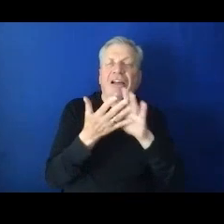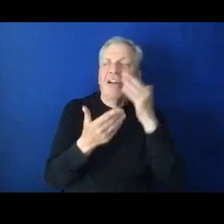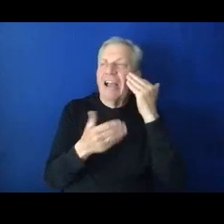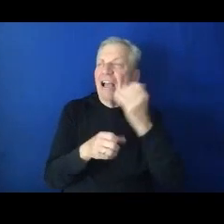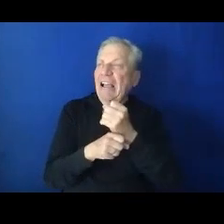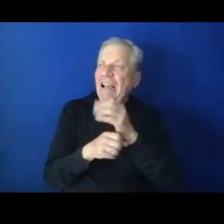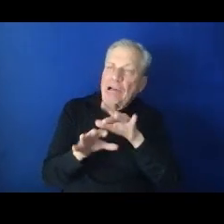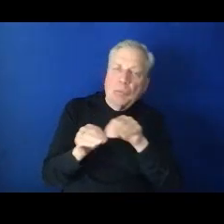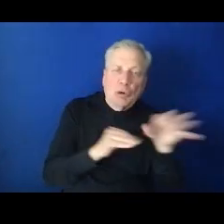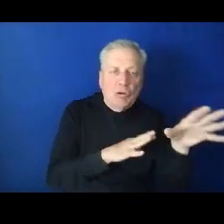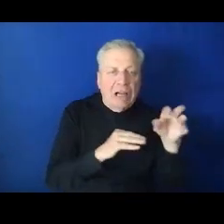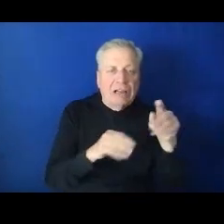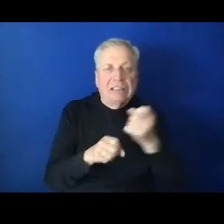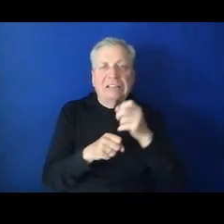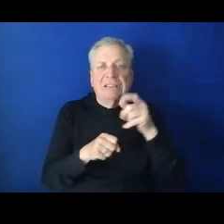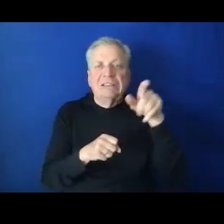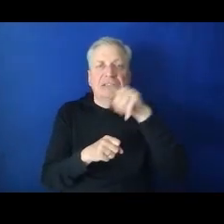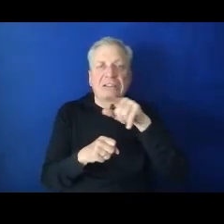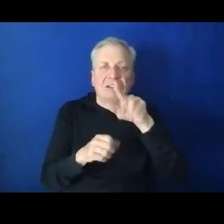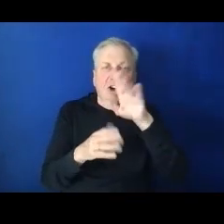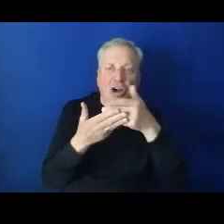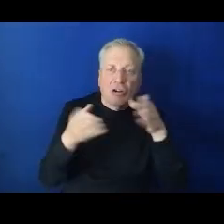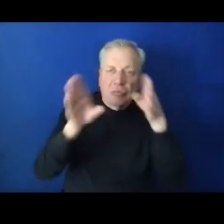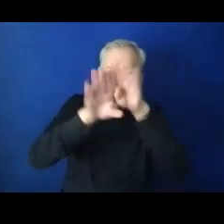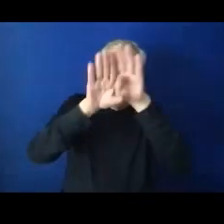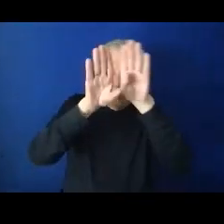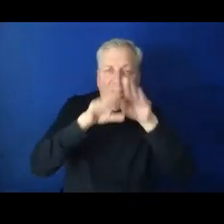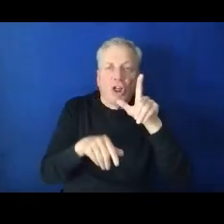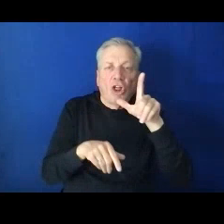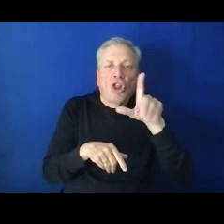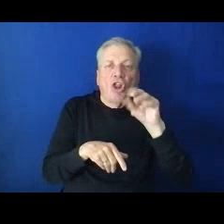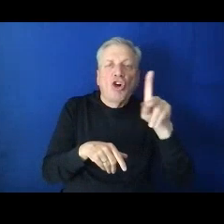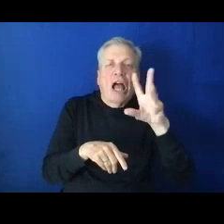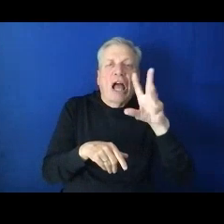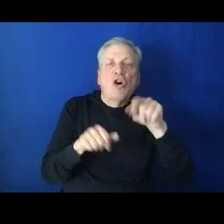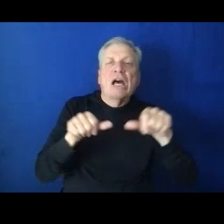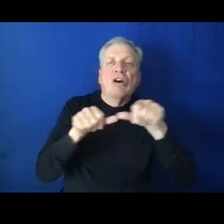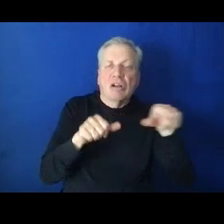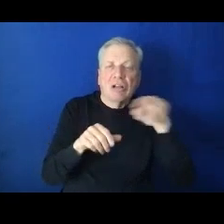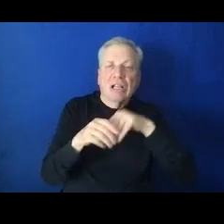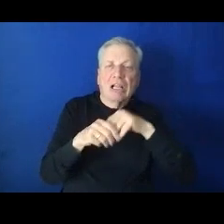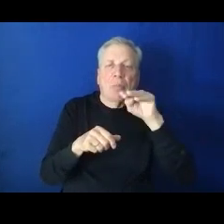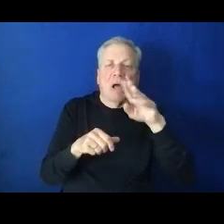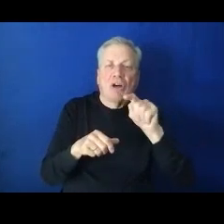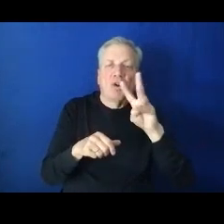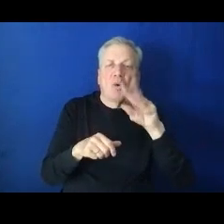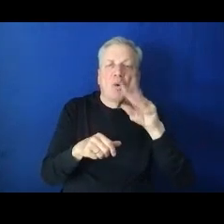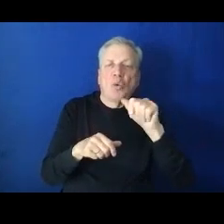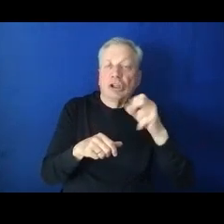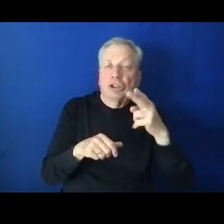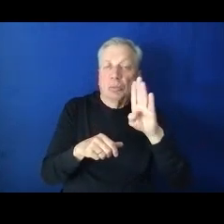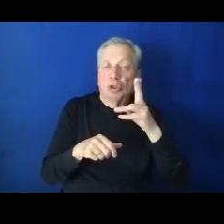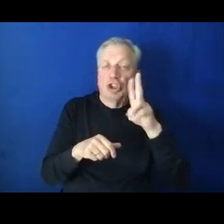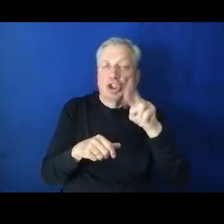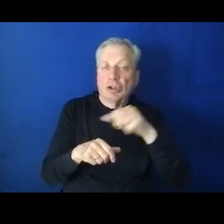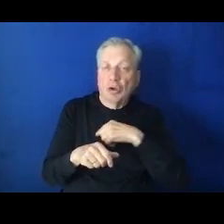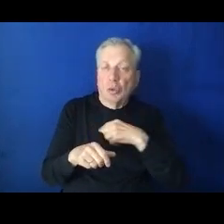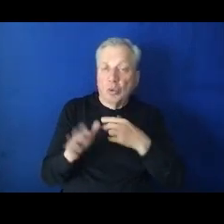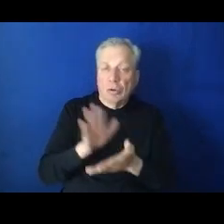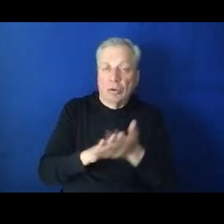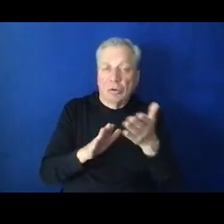out and get the lookout buttoned up. So we'll have a couple of folks up in Mount Washburn. We operate an emergency operations